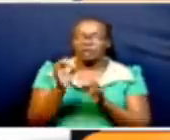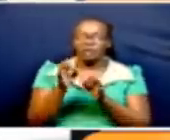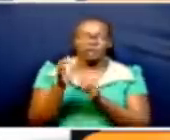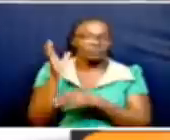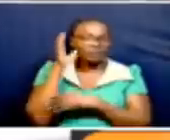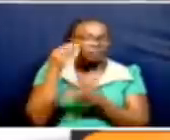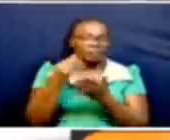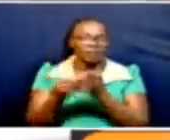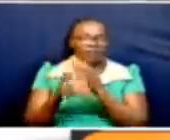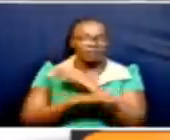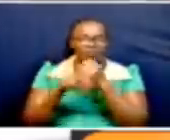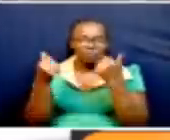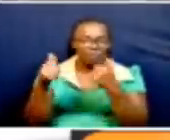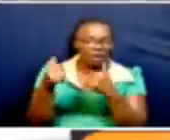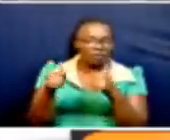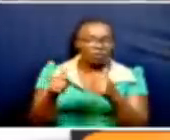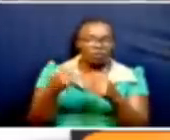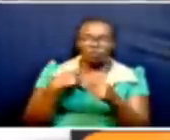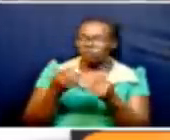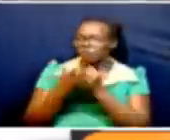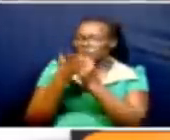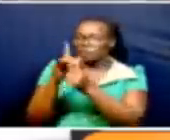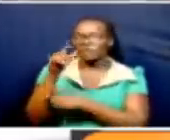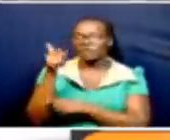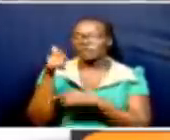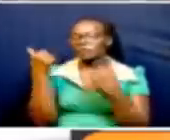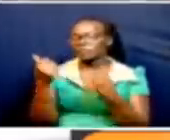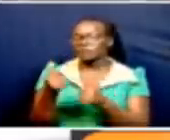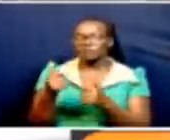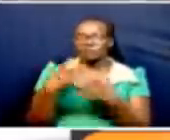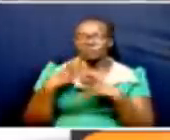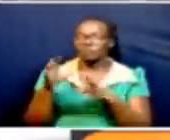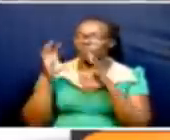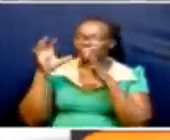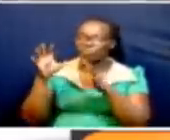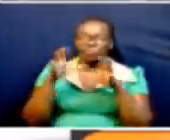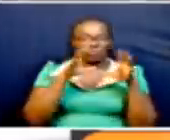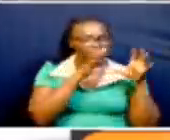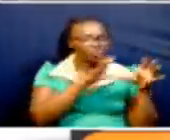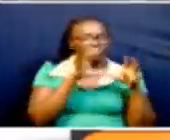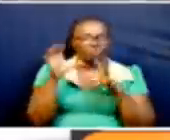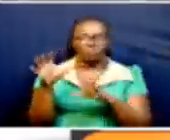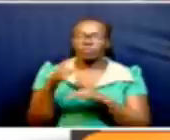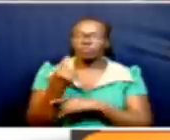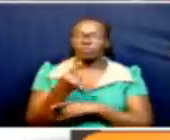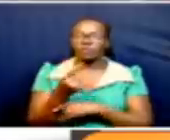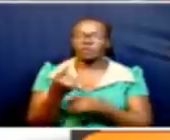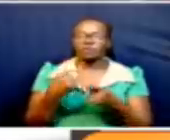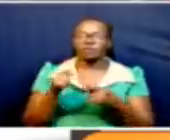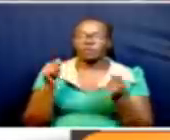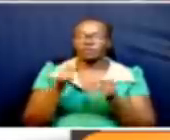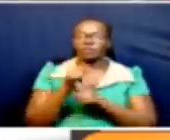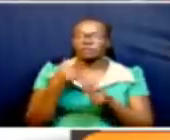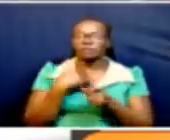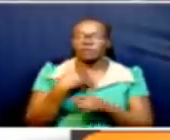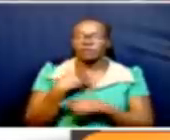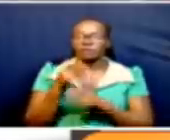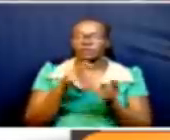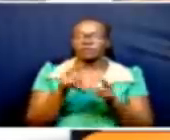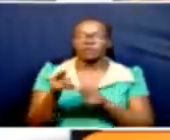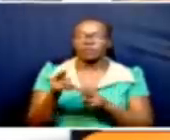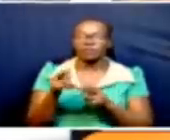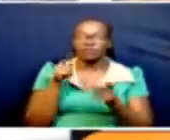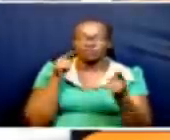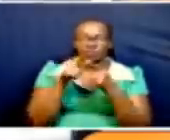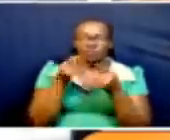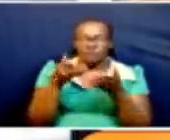zilibiwa. We can't help each other. People are abusing. We don't have a common goal in this country. We don't have. It is